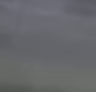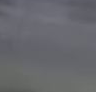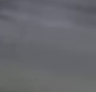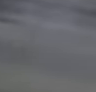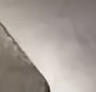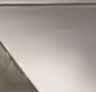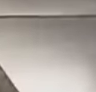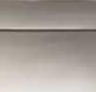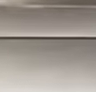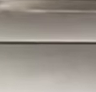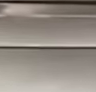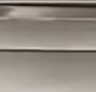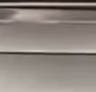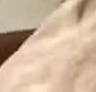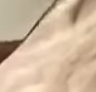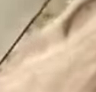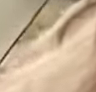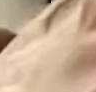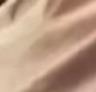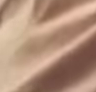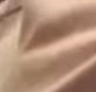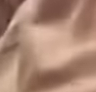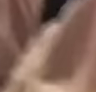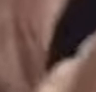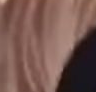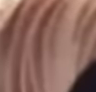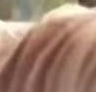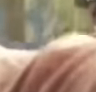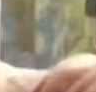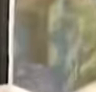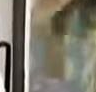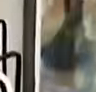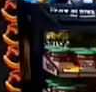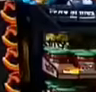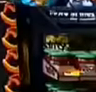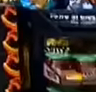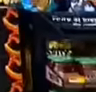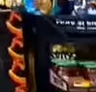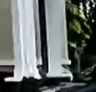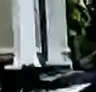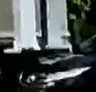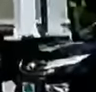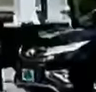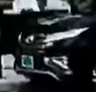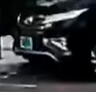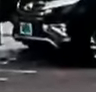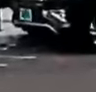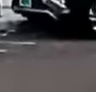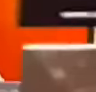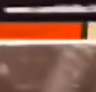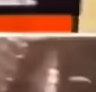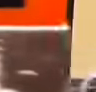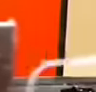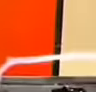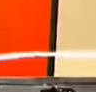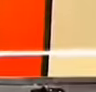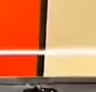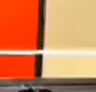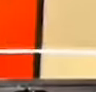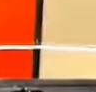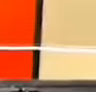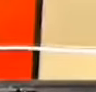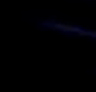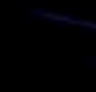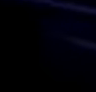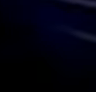of $50 or more in sand dollars at Super Value, Quality Supermarkets, Solomon's, Solomon's Fresh Market, or Sawyer's Fresh